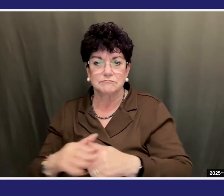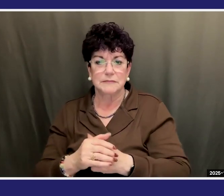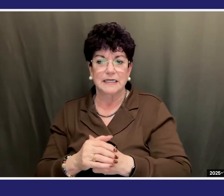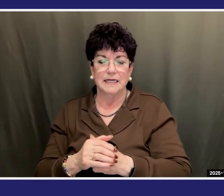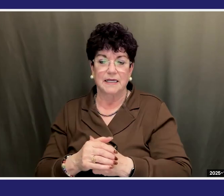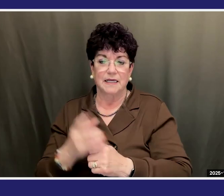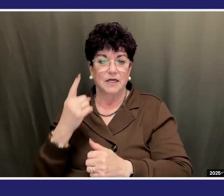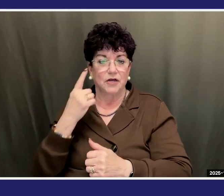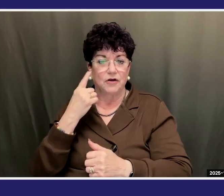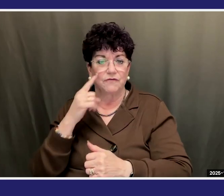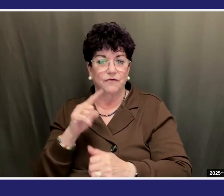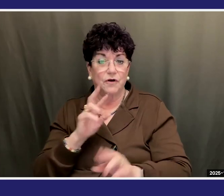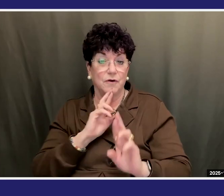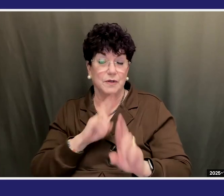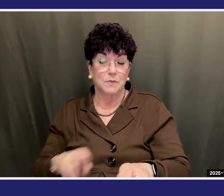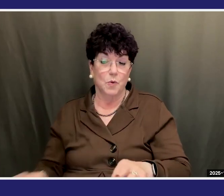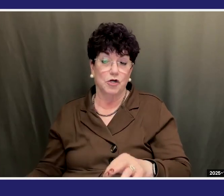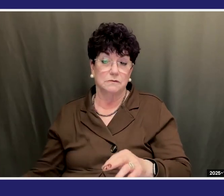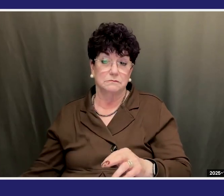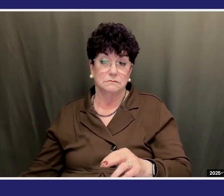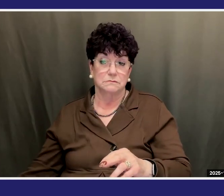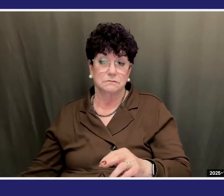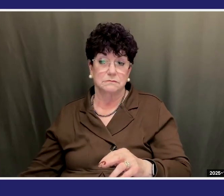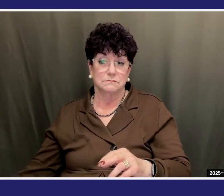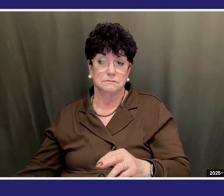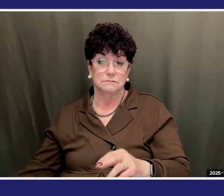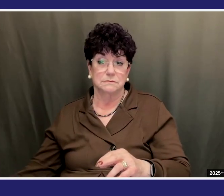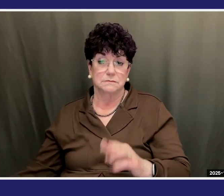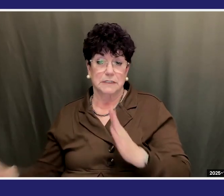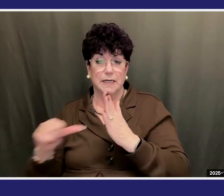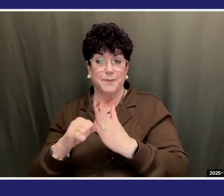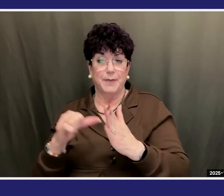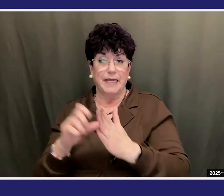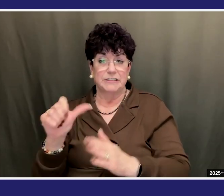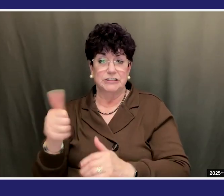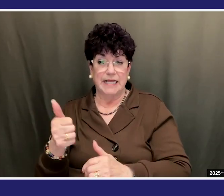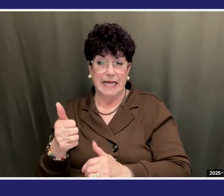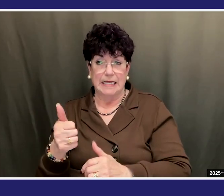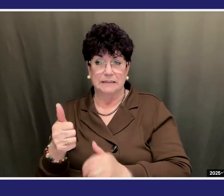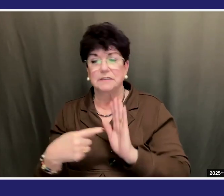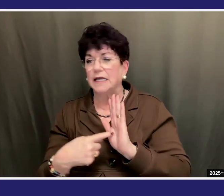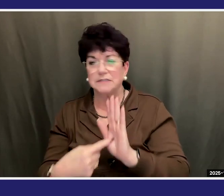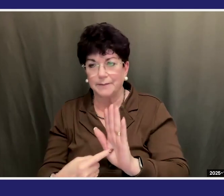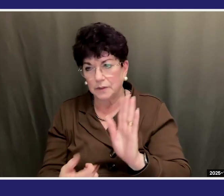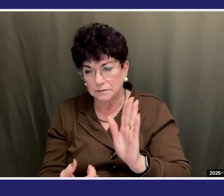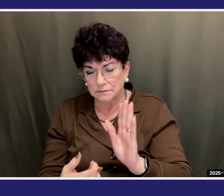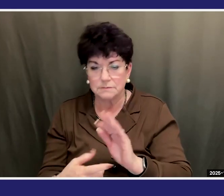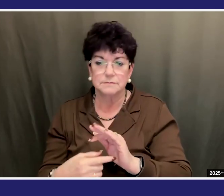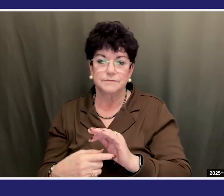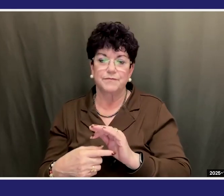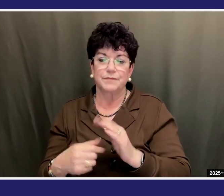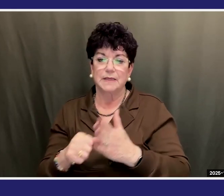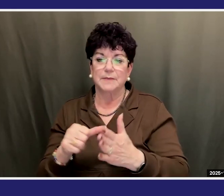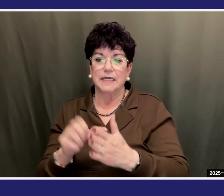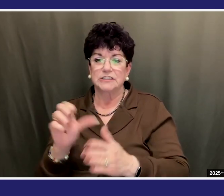As far as the report, I want to bring out on page 10 for just an example,